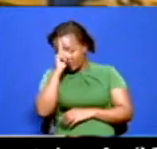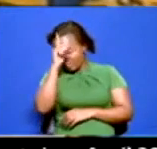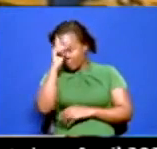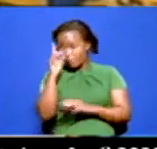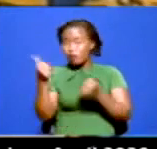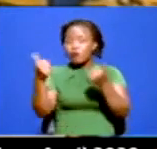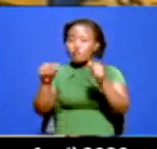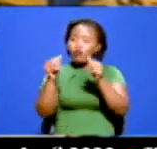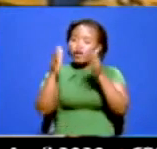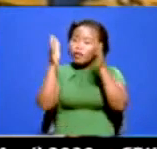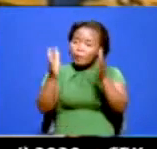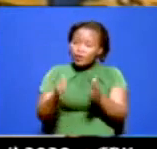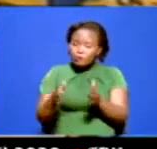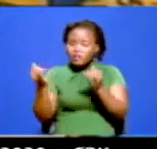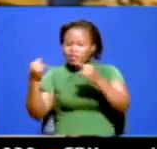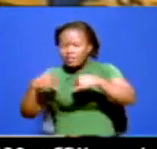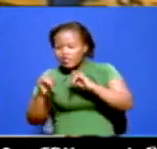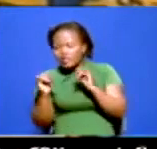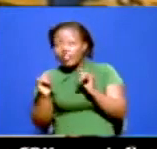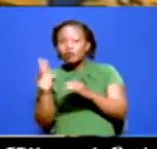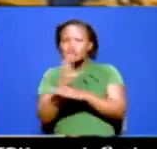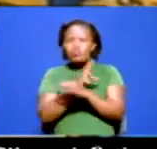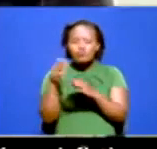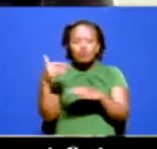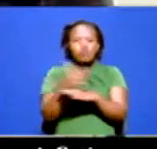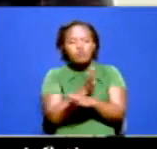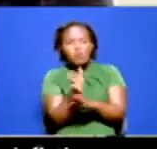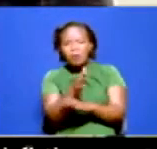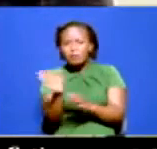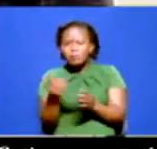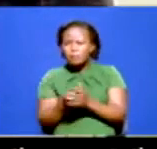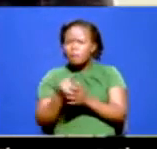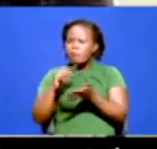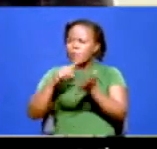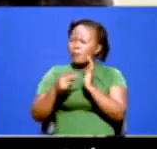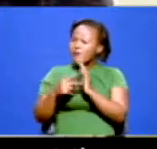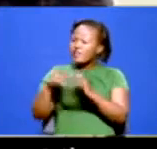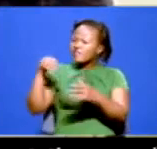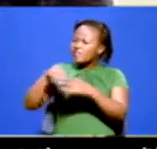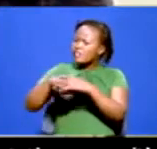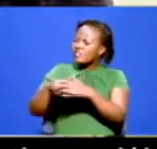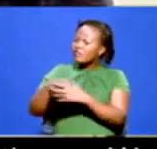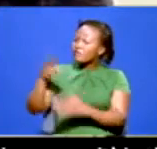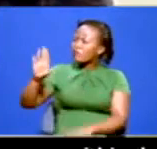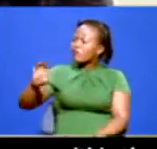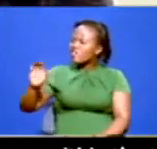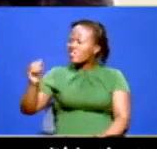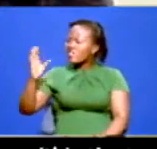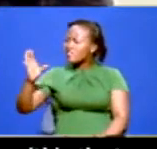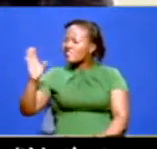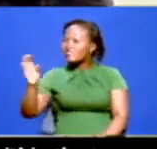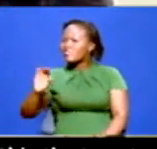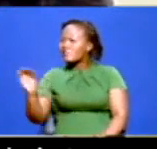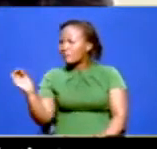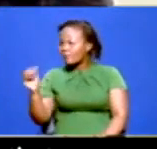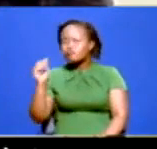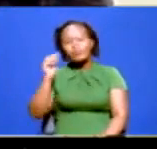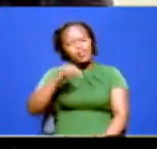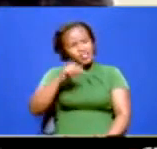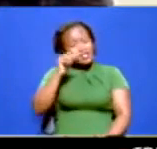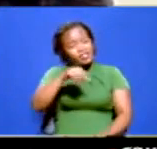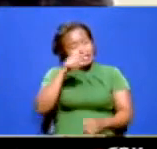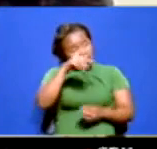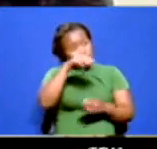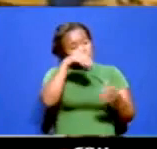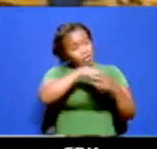to get into that kind of... It will not involve the ESCC, it will not involve the... No, it will not involve the ESCC. It will involve our own people. Our